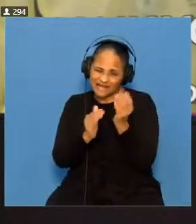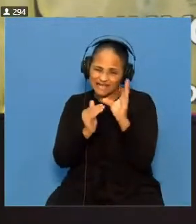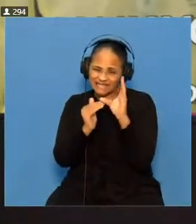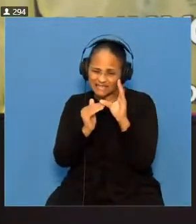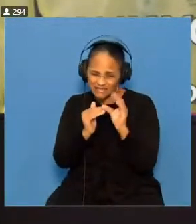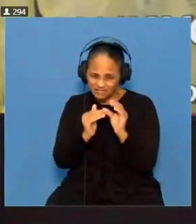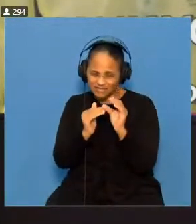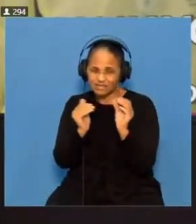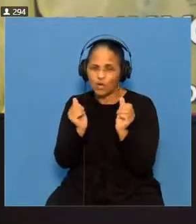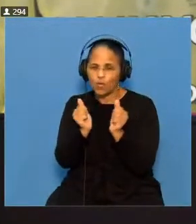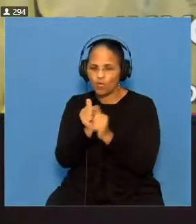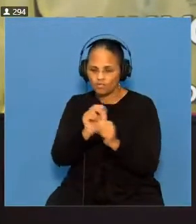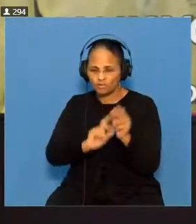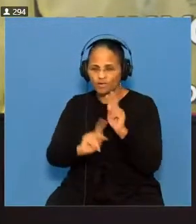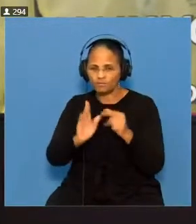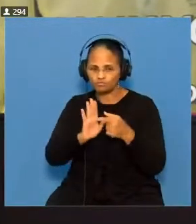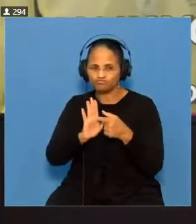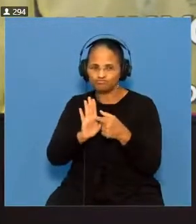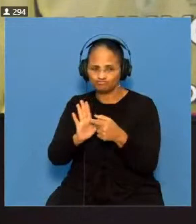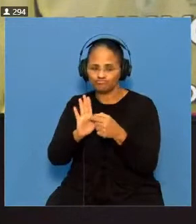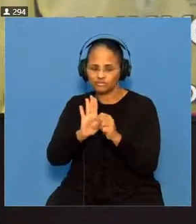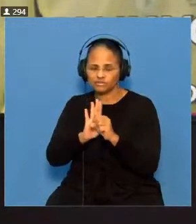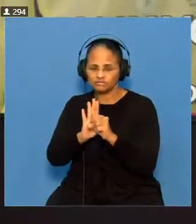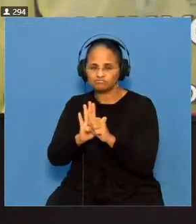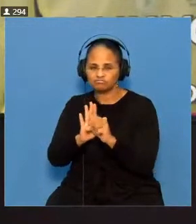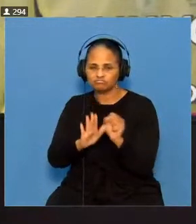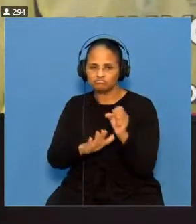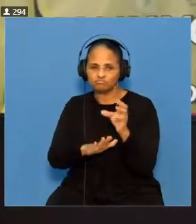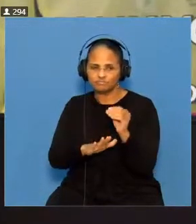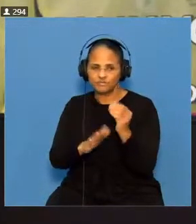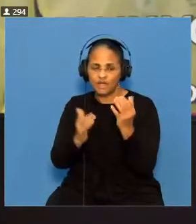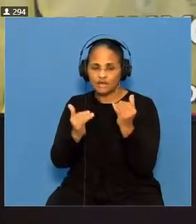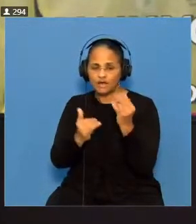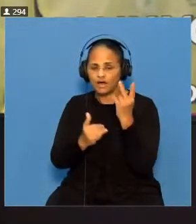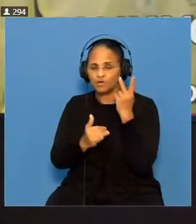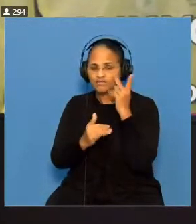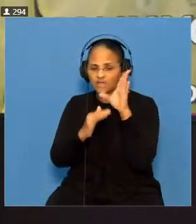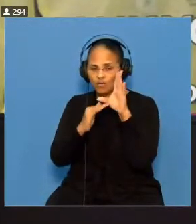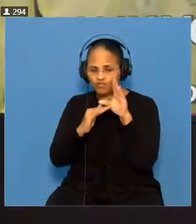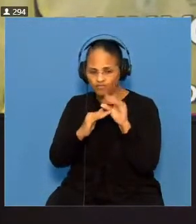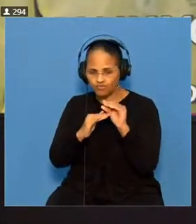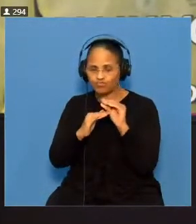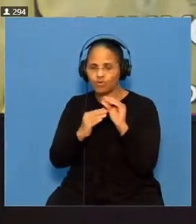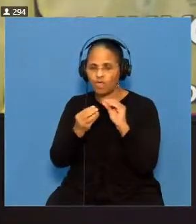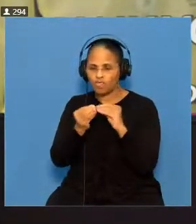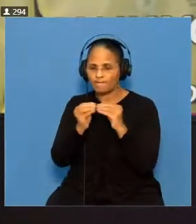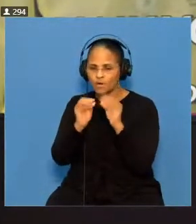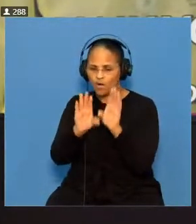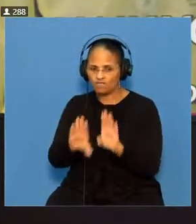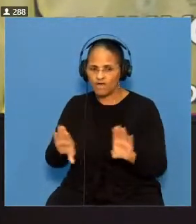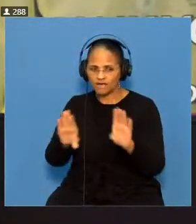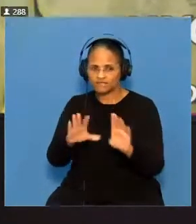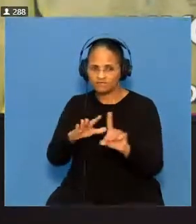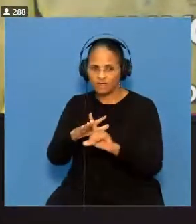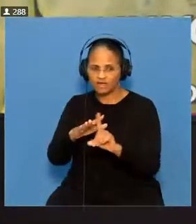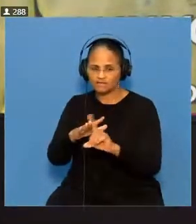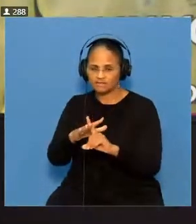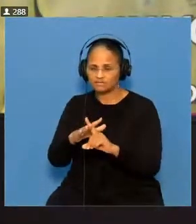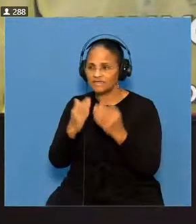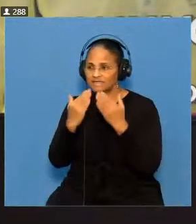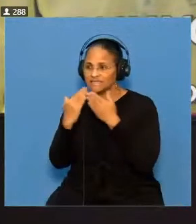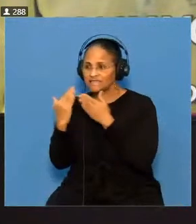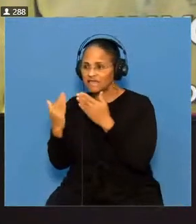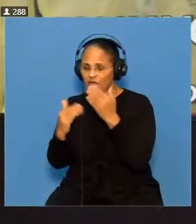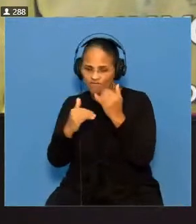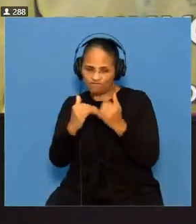the symptomatic persons, but that we would anticipate that because we're now seeing a decrease in the number of active cases. Okay, thank you. And